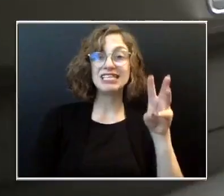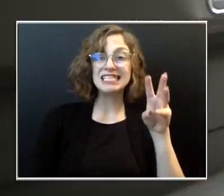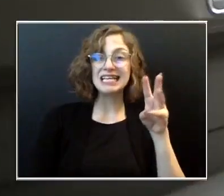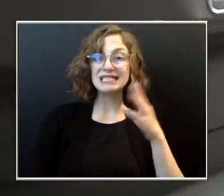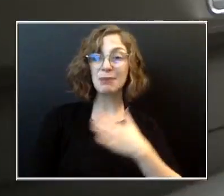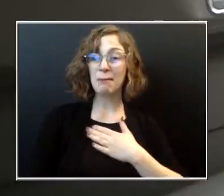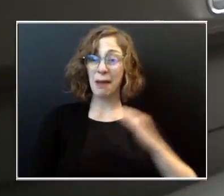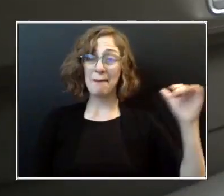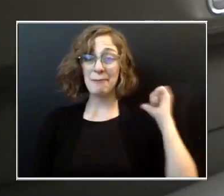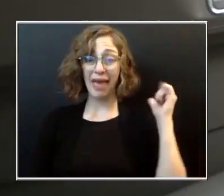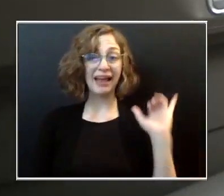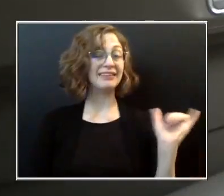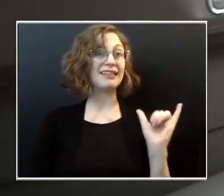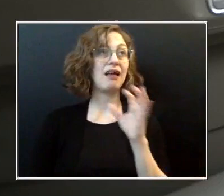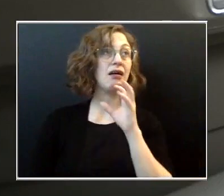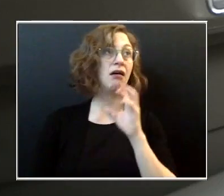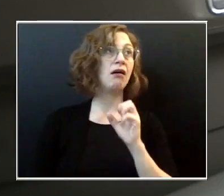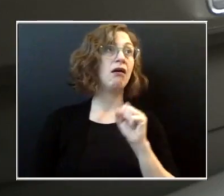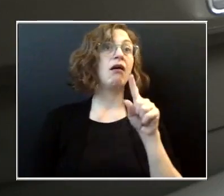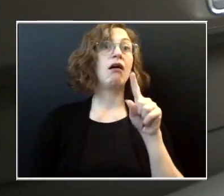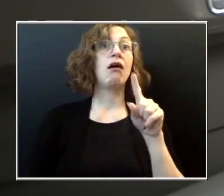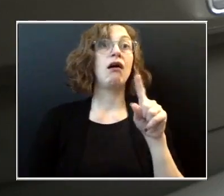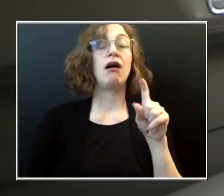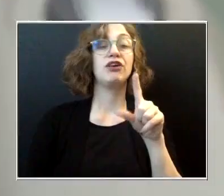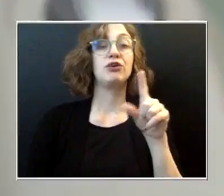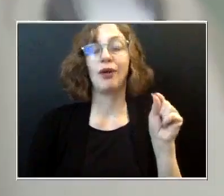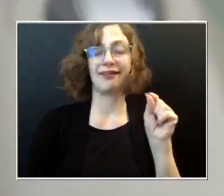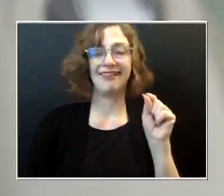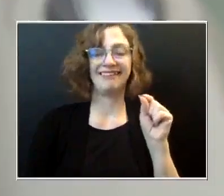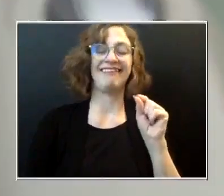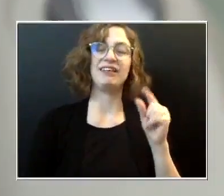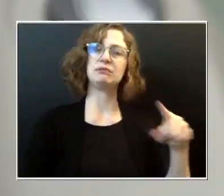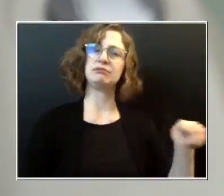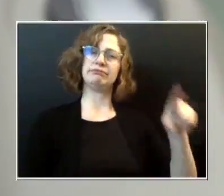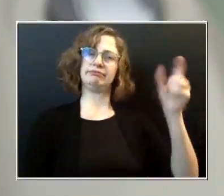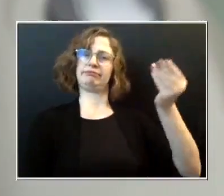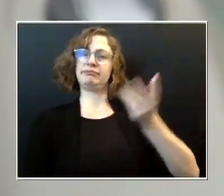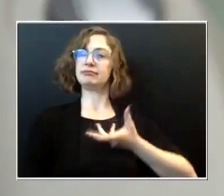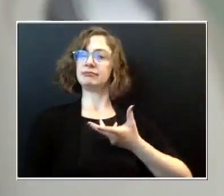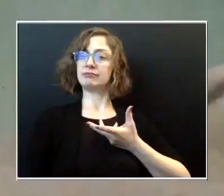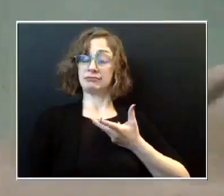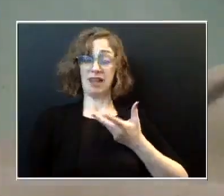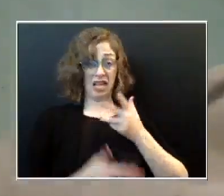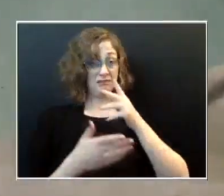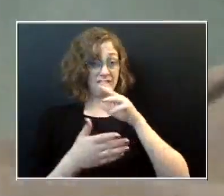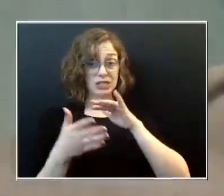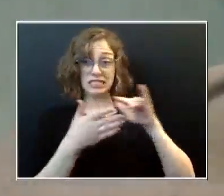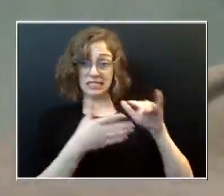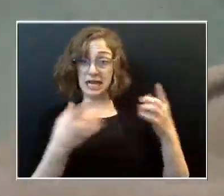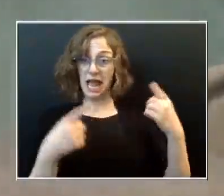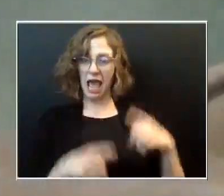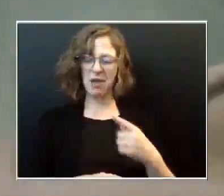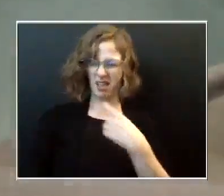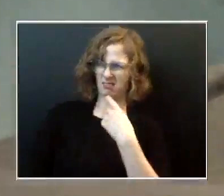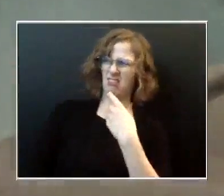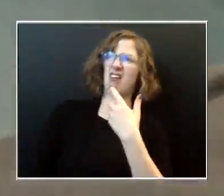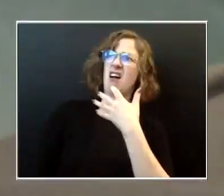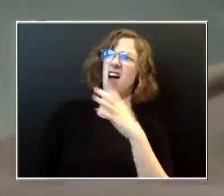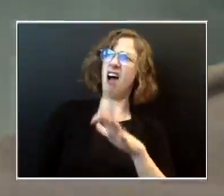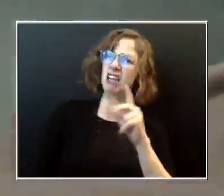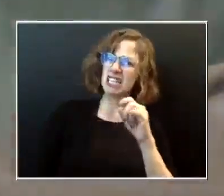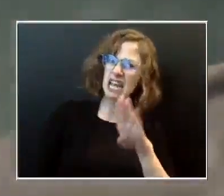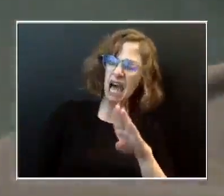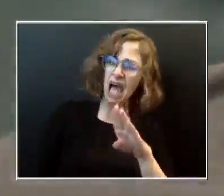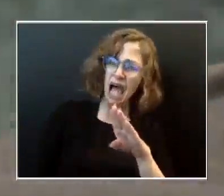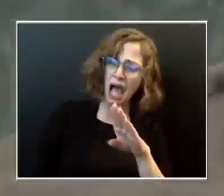seems. And they said there was a study, and hot tub? And I said, that's crazy. Yeah, well, it may sound